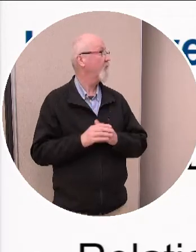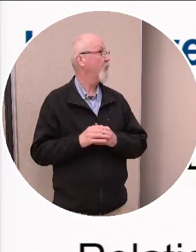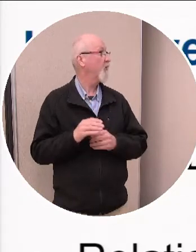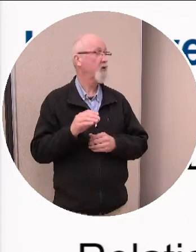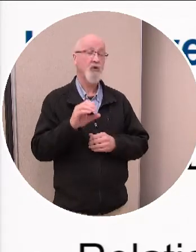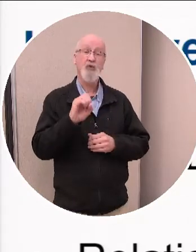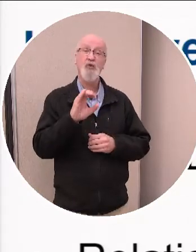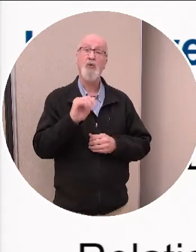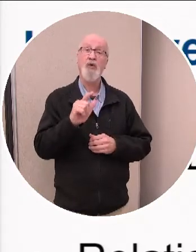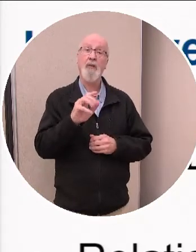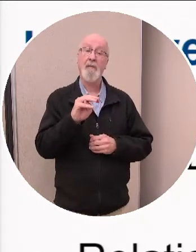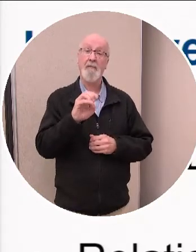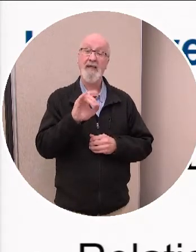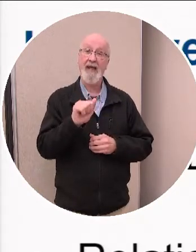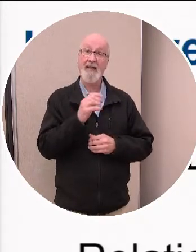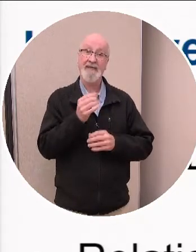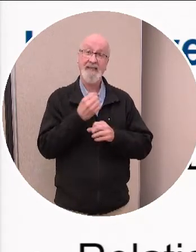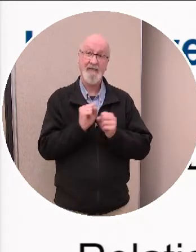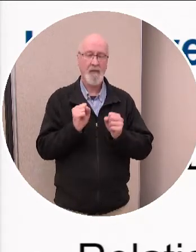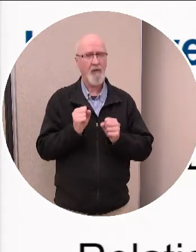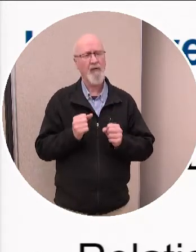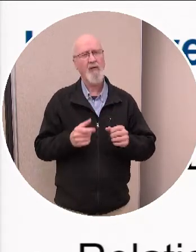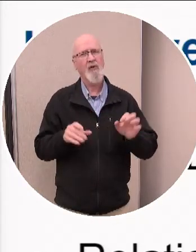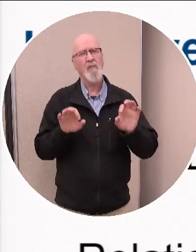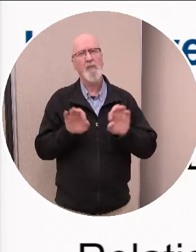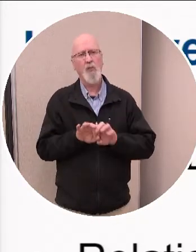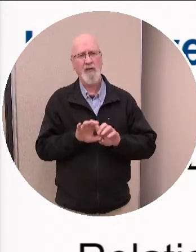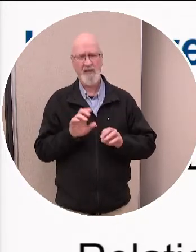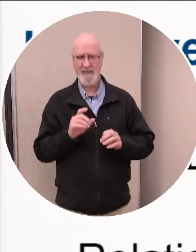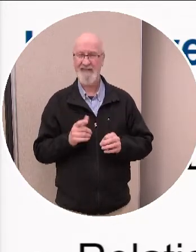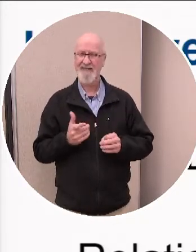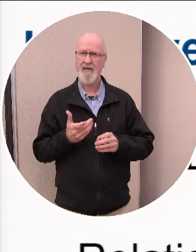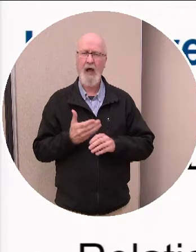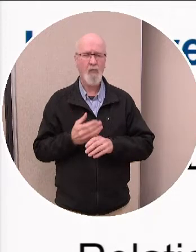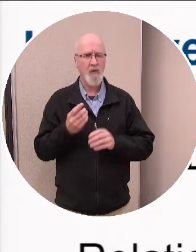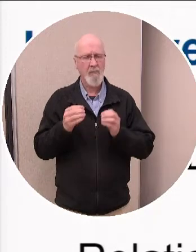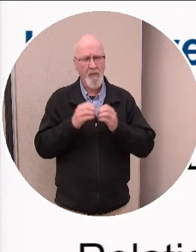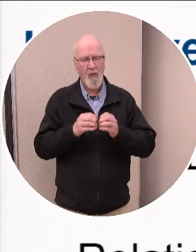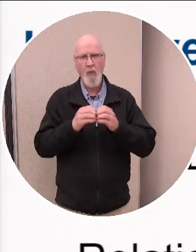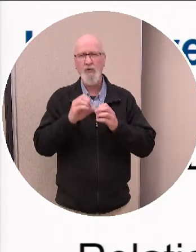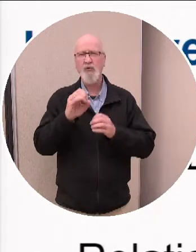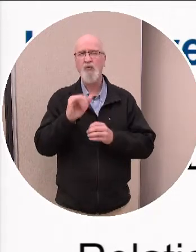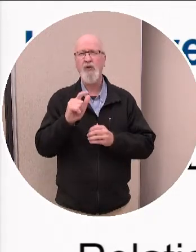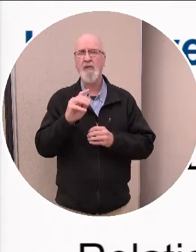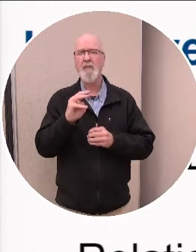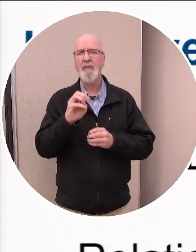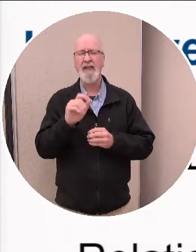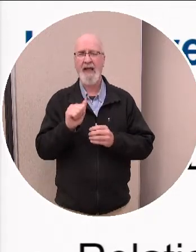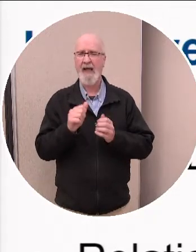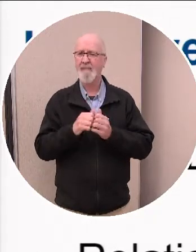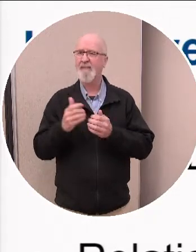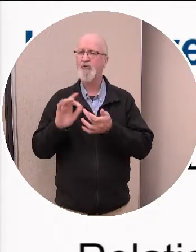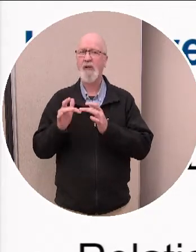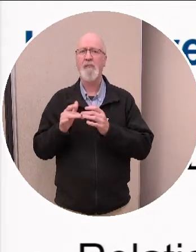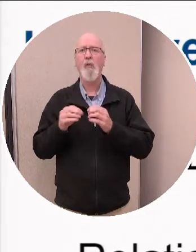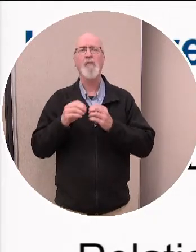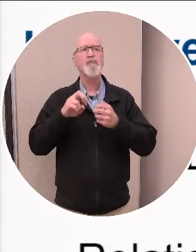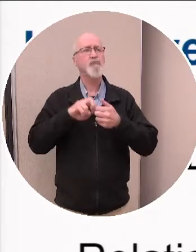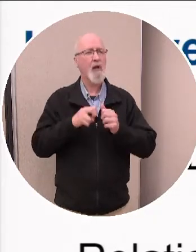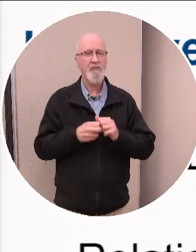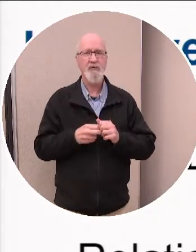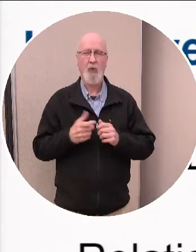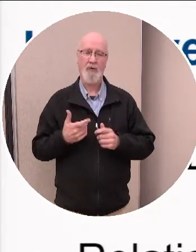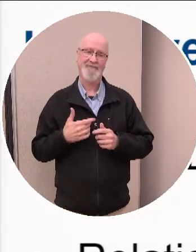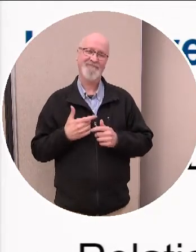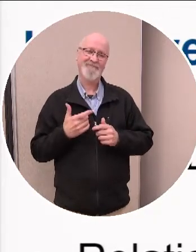that there's an increasing challenges and pressures facing students from social media and the internet. The district provides teachers with